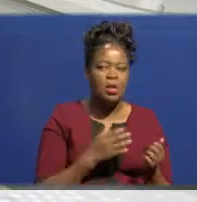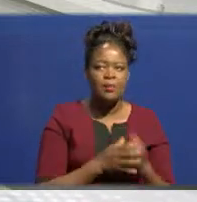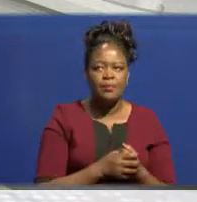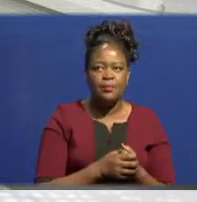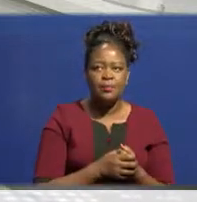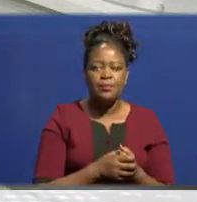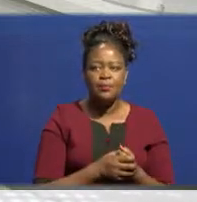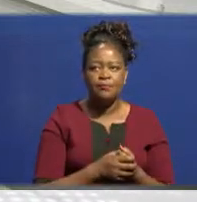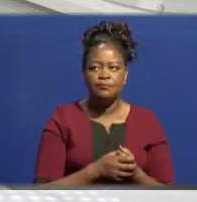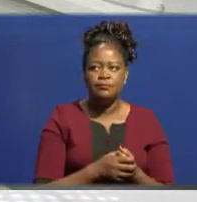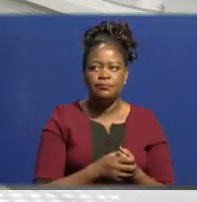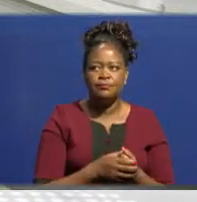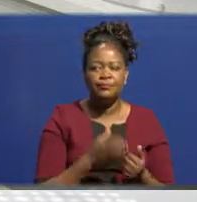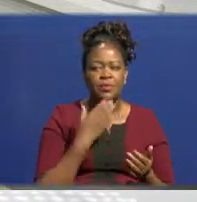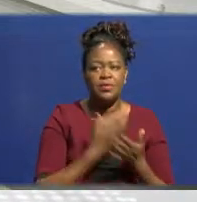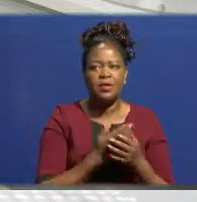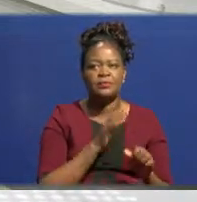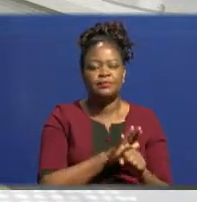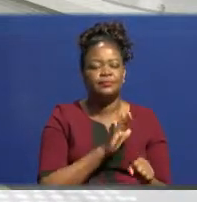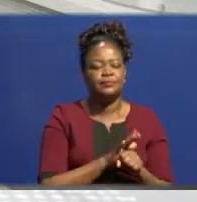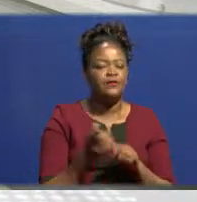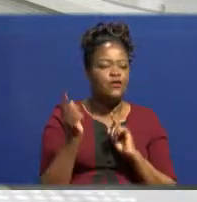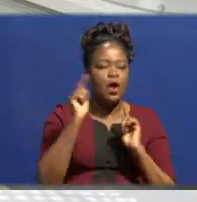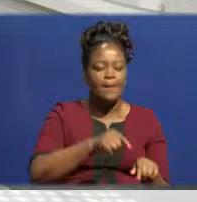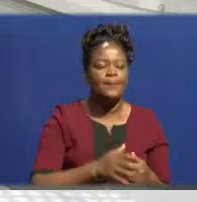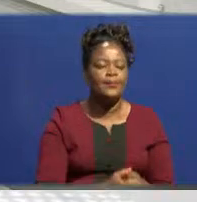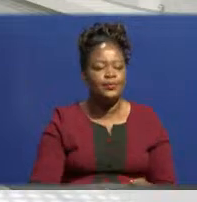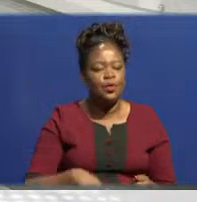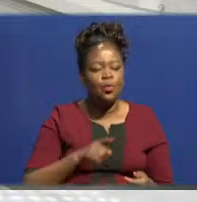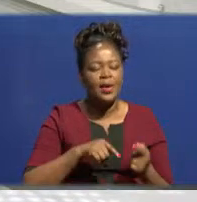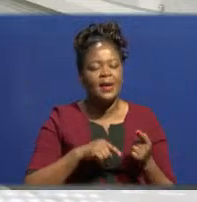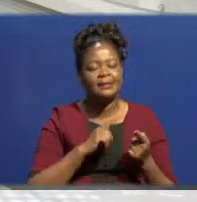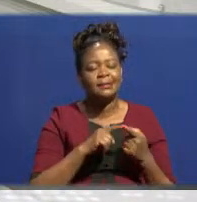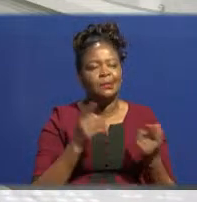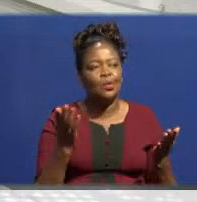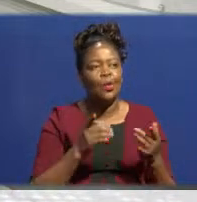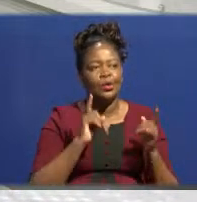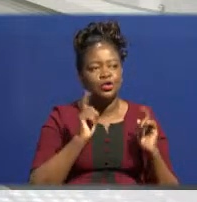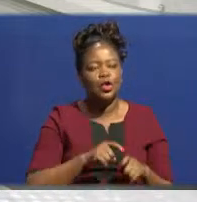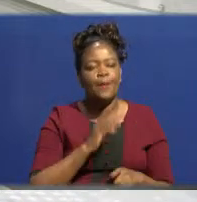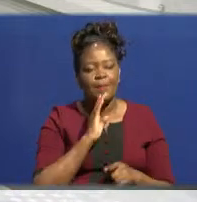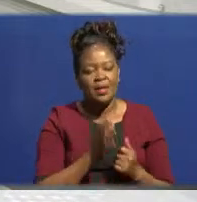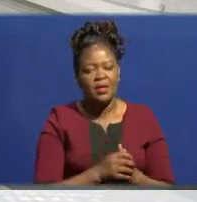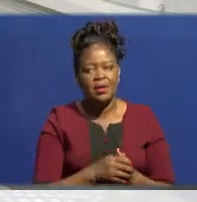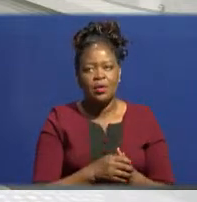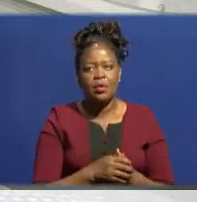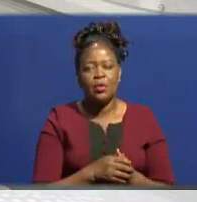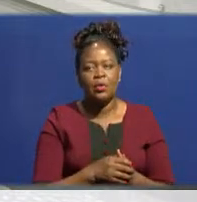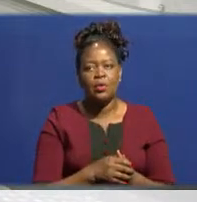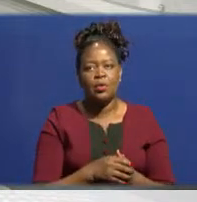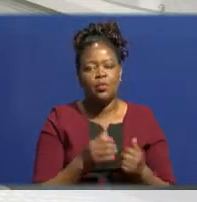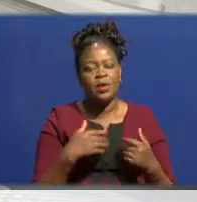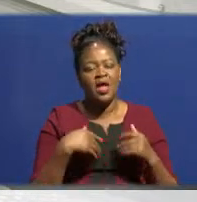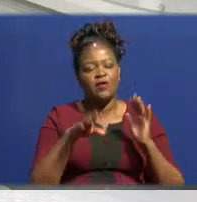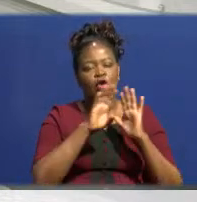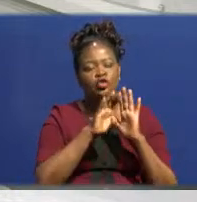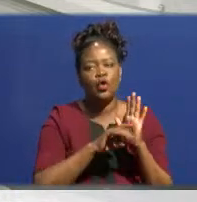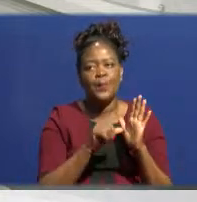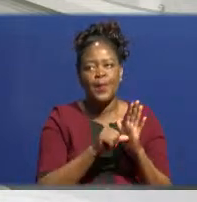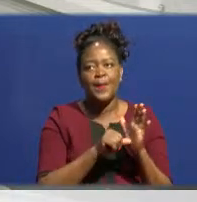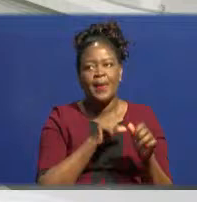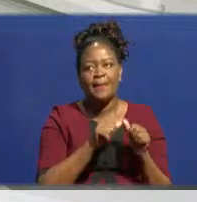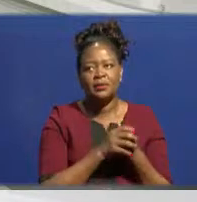CNN. And thank you so much indeed for joining us. We are exactly where we should be. We are staring at a constitutional crisis in